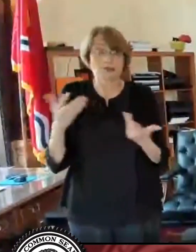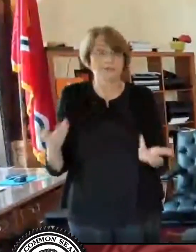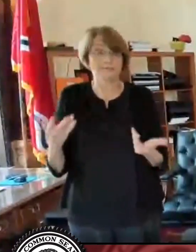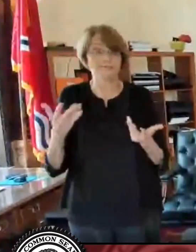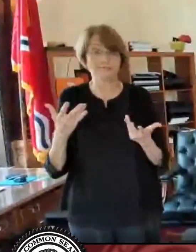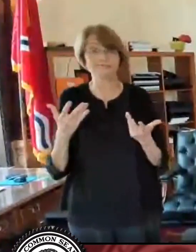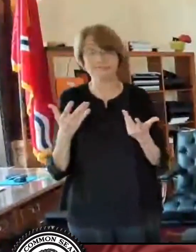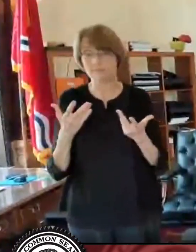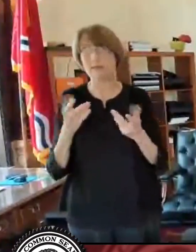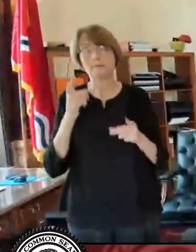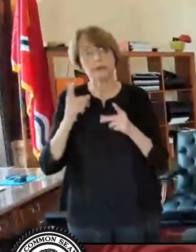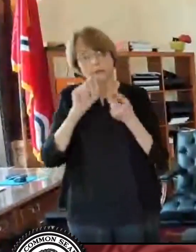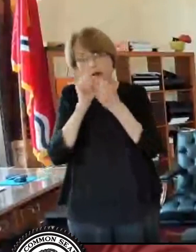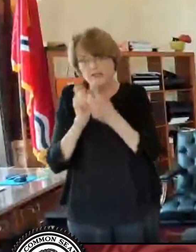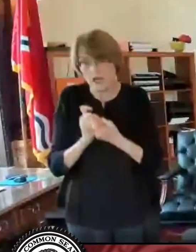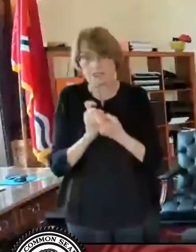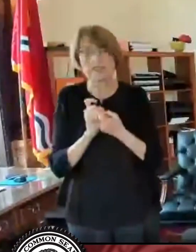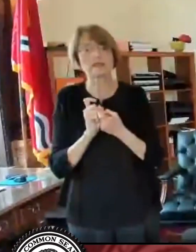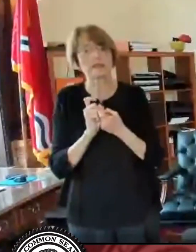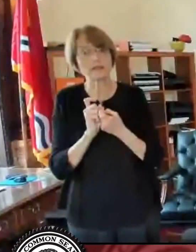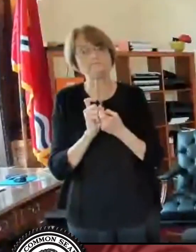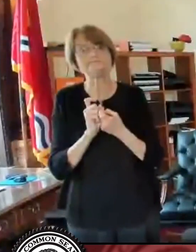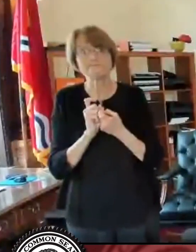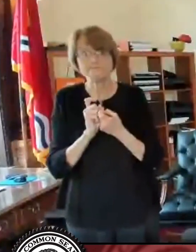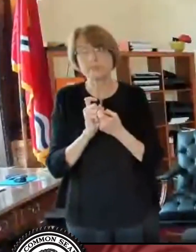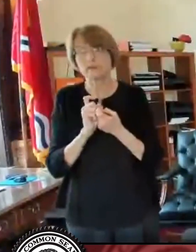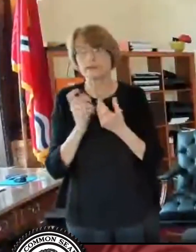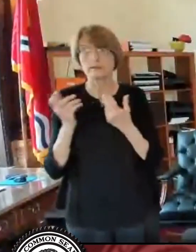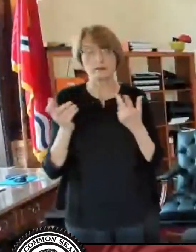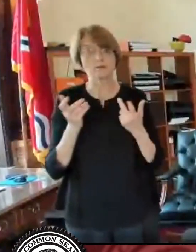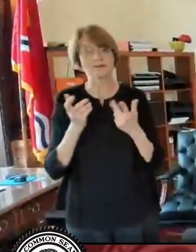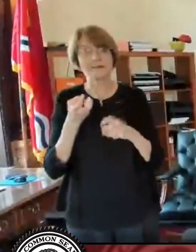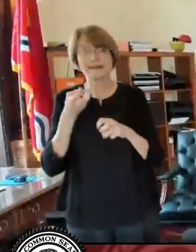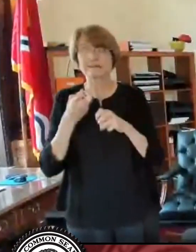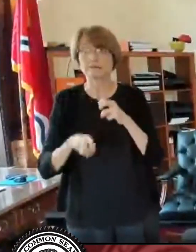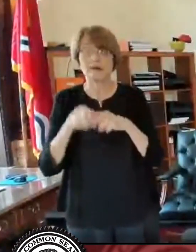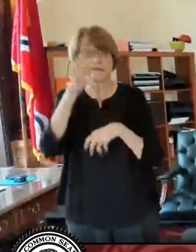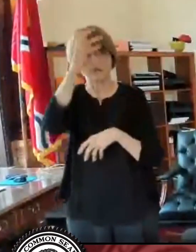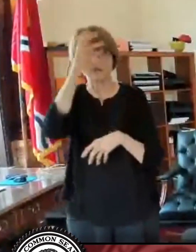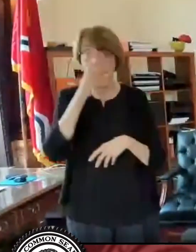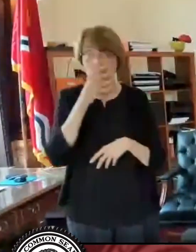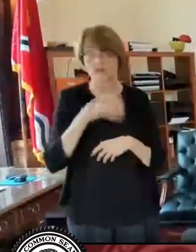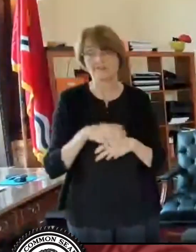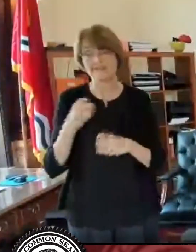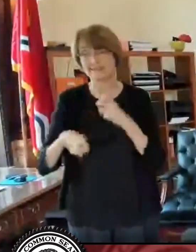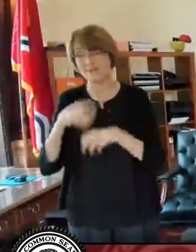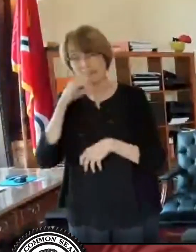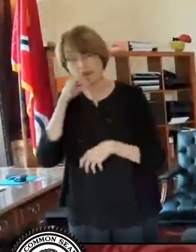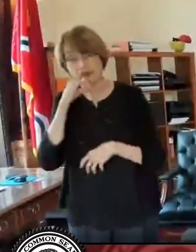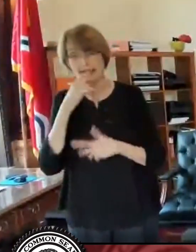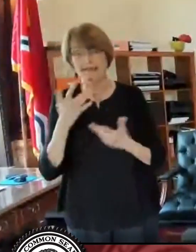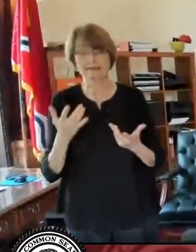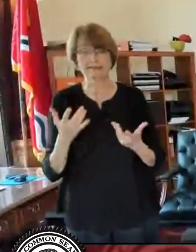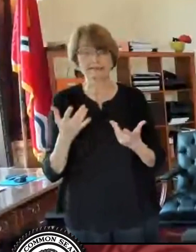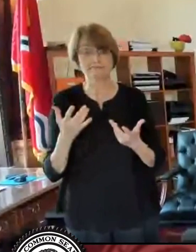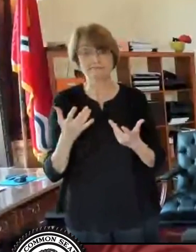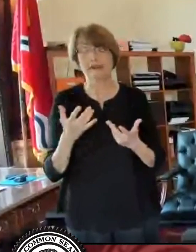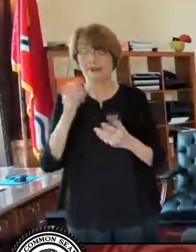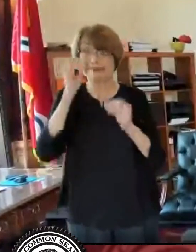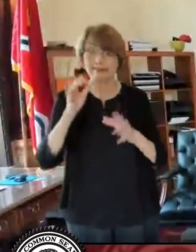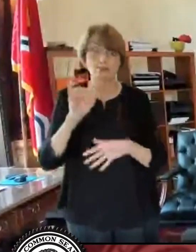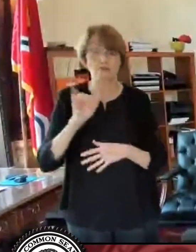everybody is making adjustments, everybody's making changes. It's tough on parents, and it's tough on kids. It's tough on